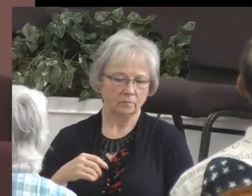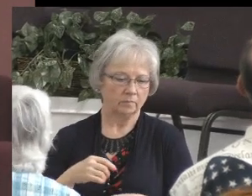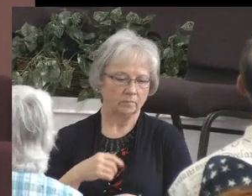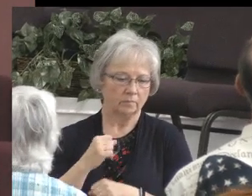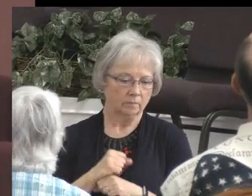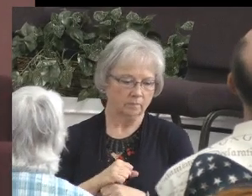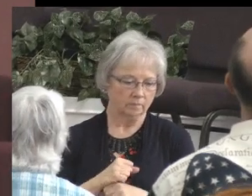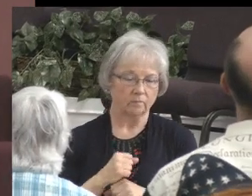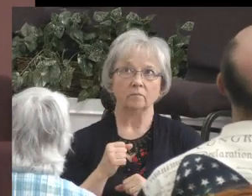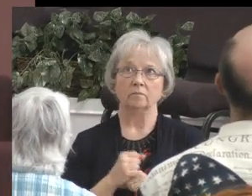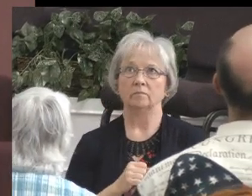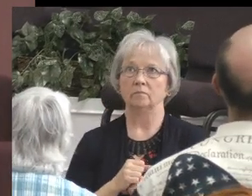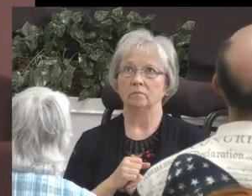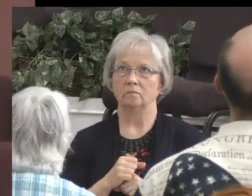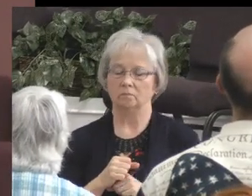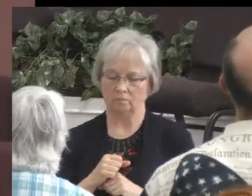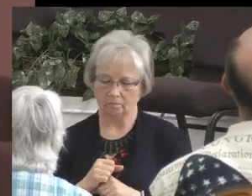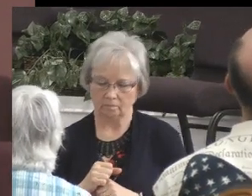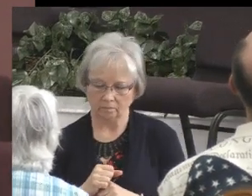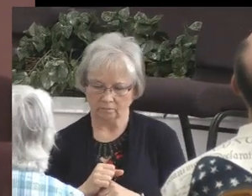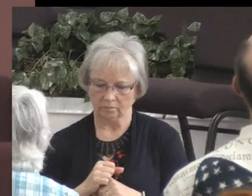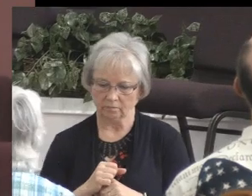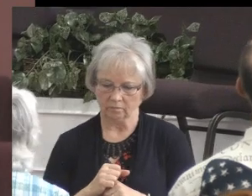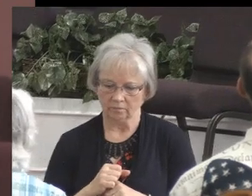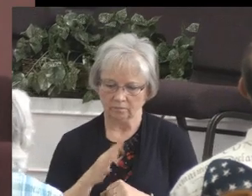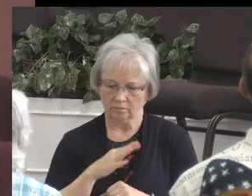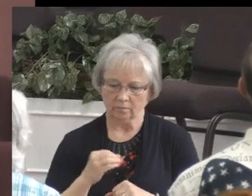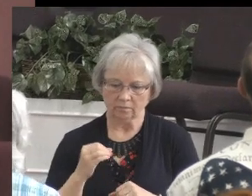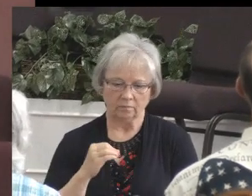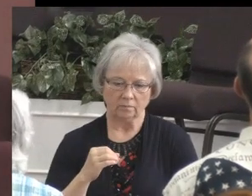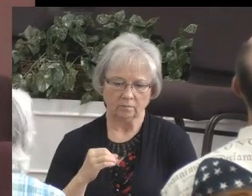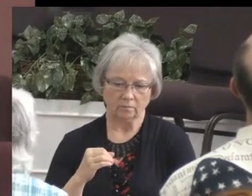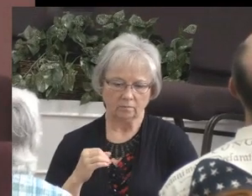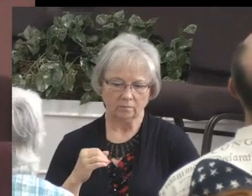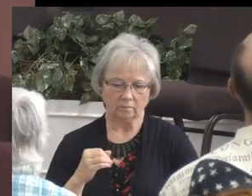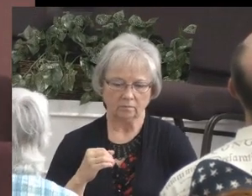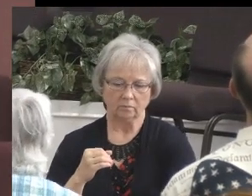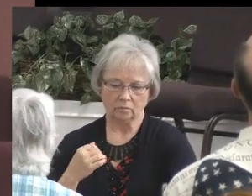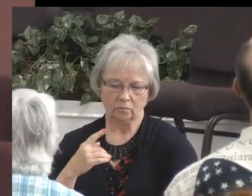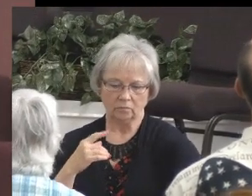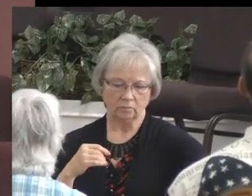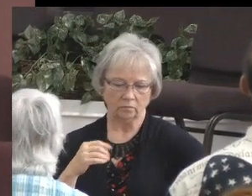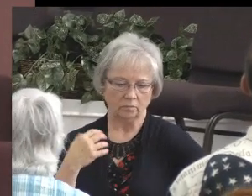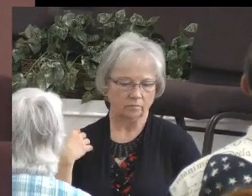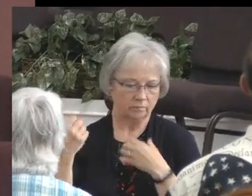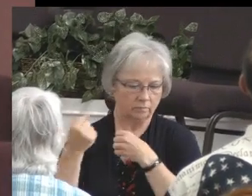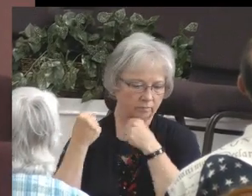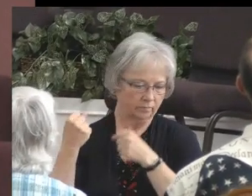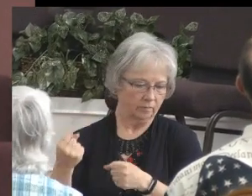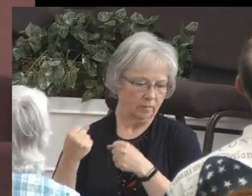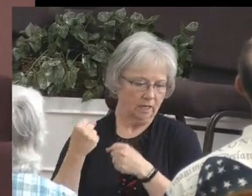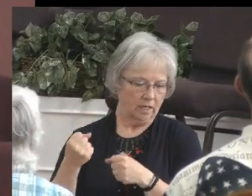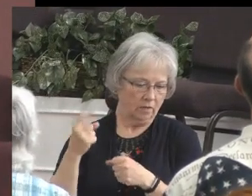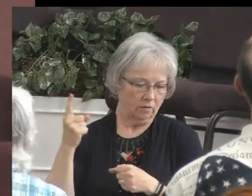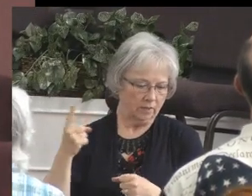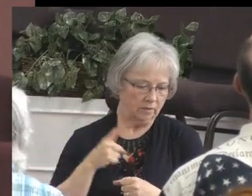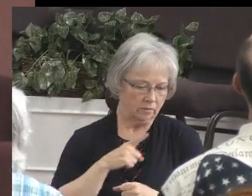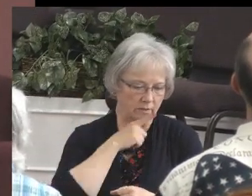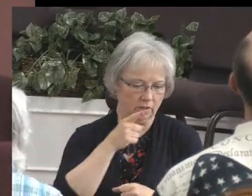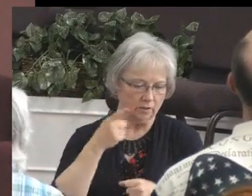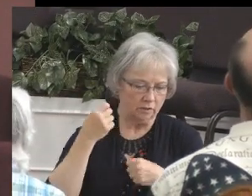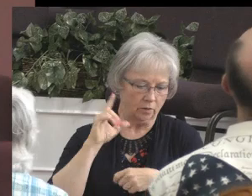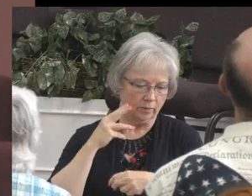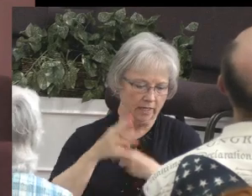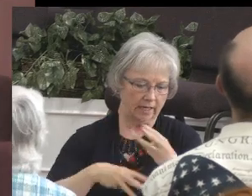He is wisdom to the mighty, he is honor to the brave. So the